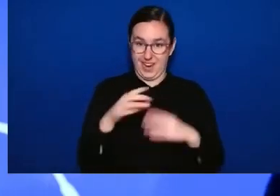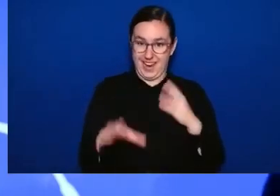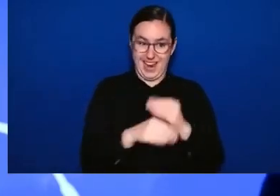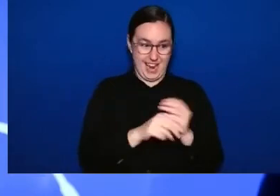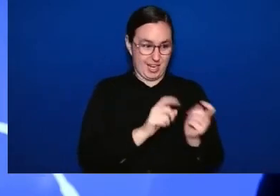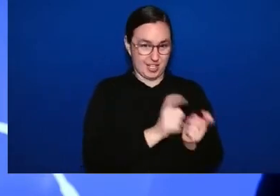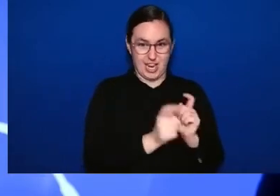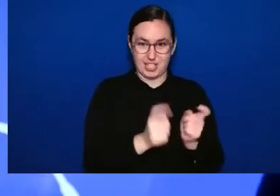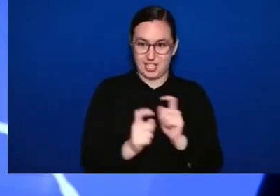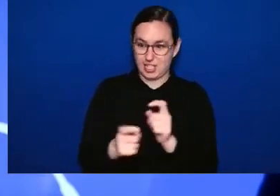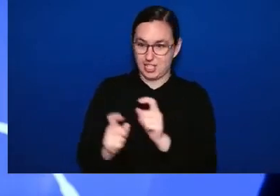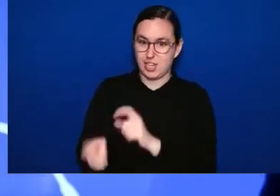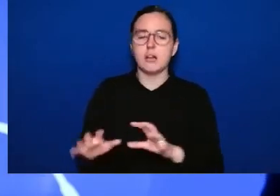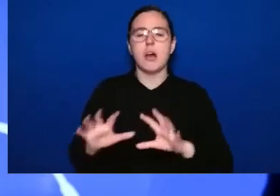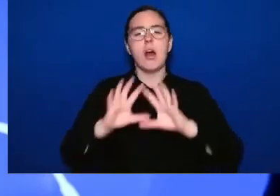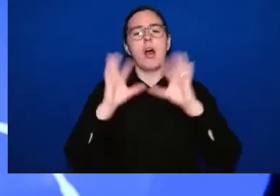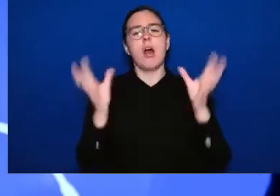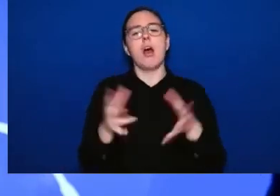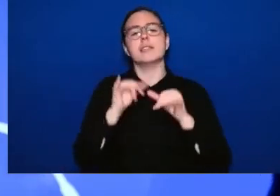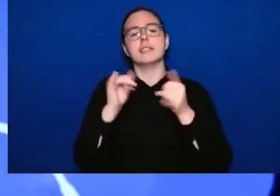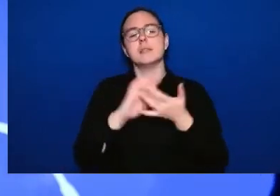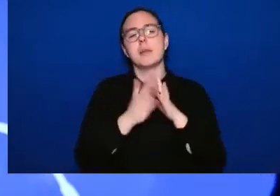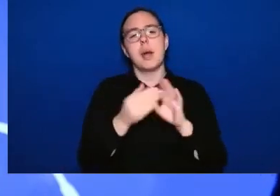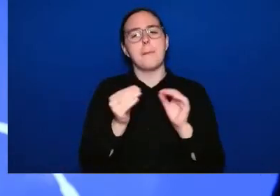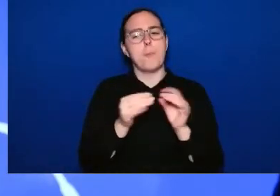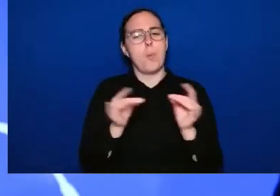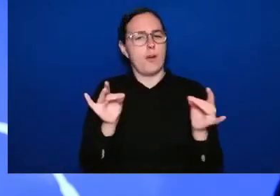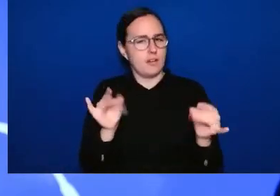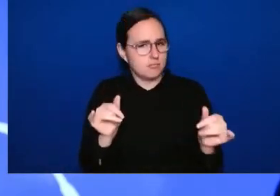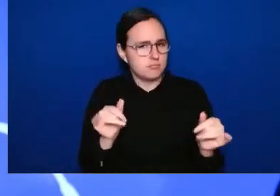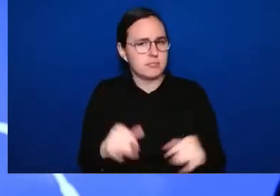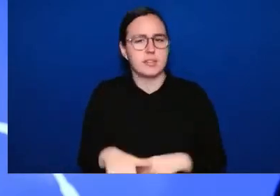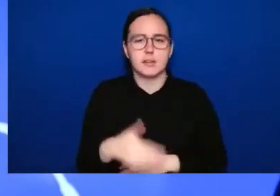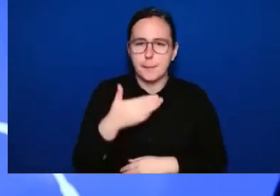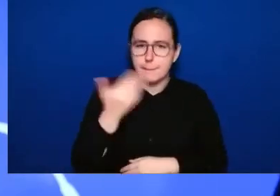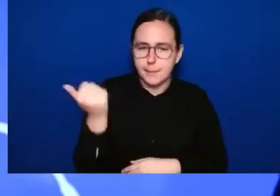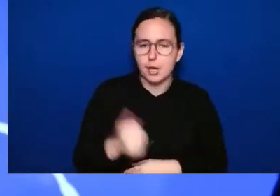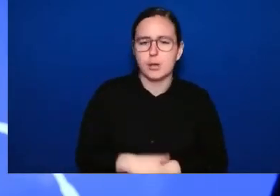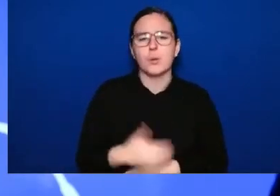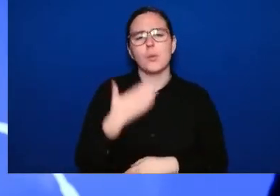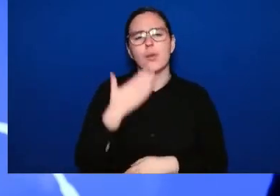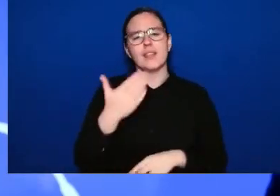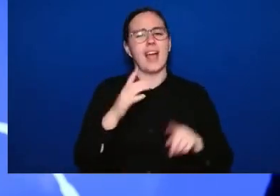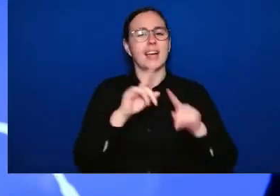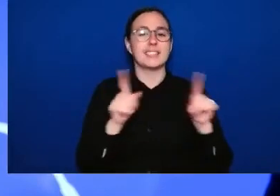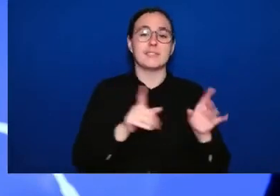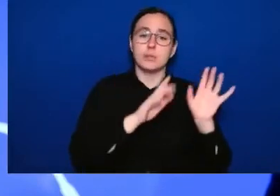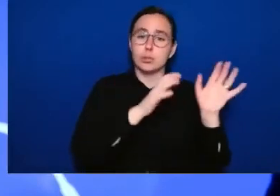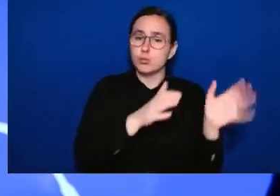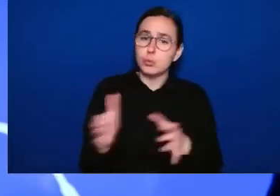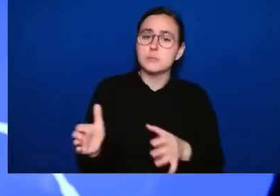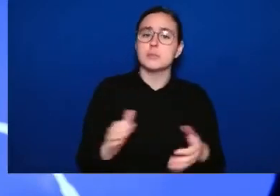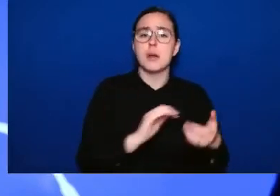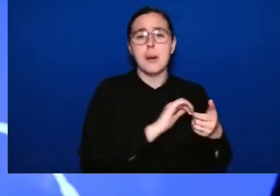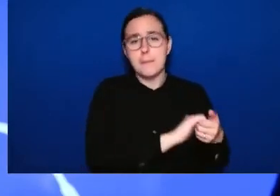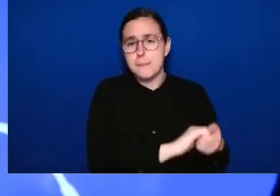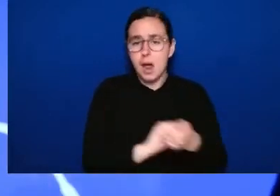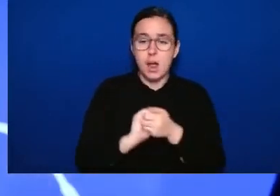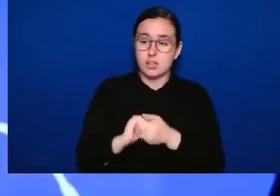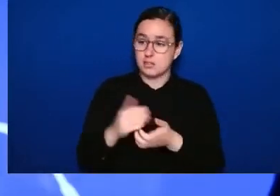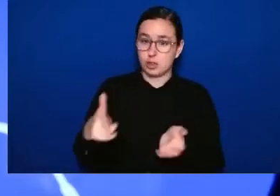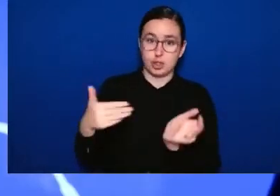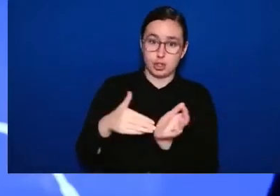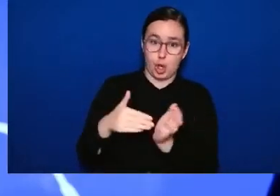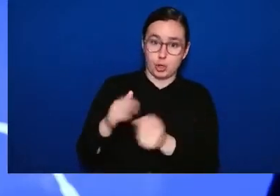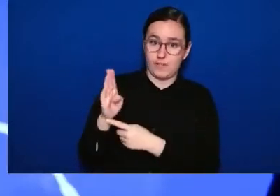collaboration and support of our partners at the Doctors of BC. They've been a key partner over recent